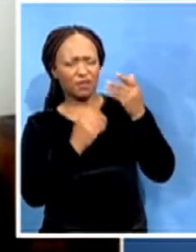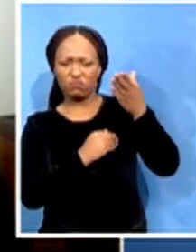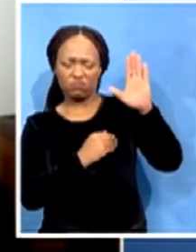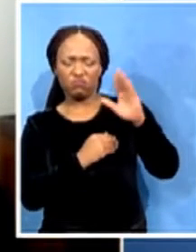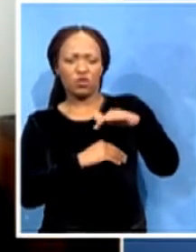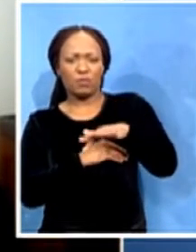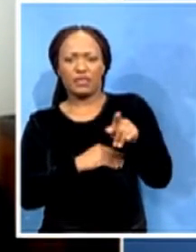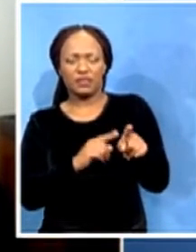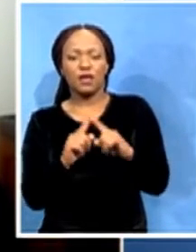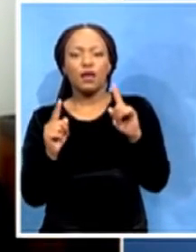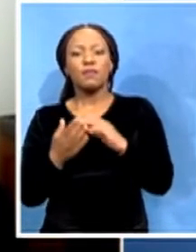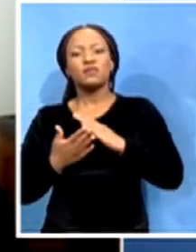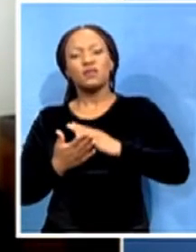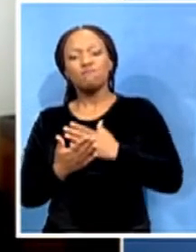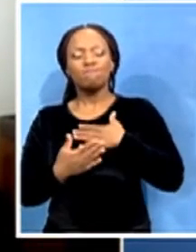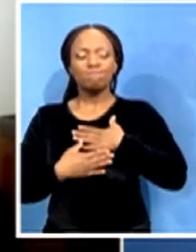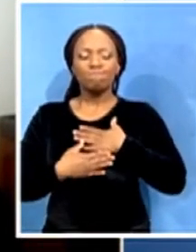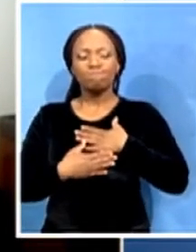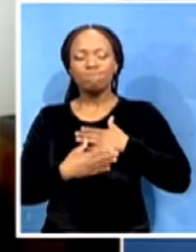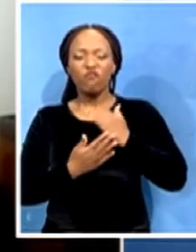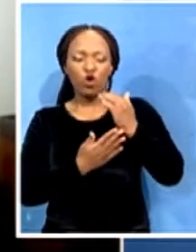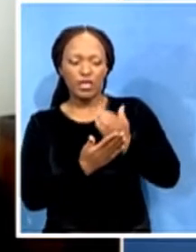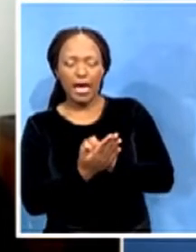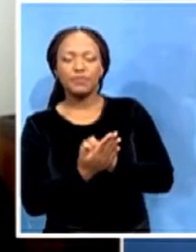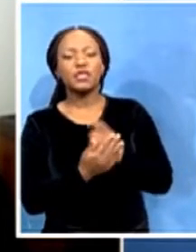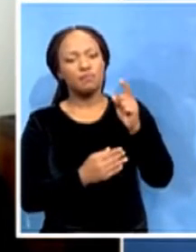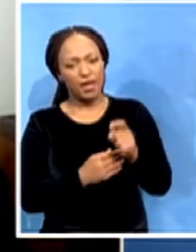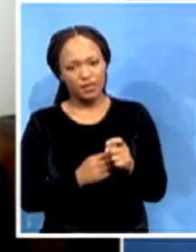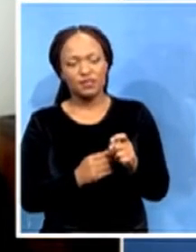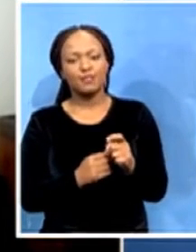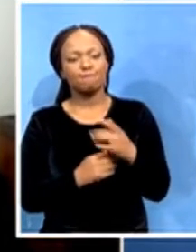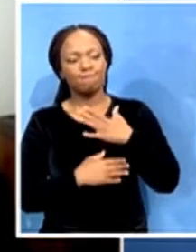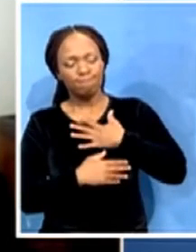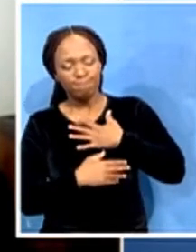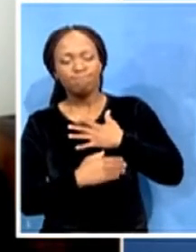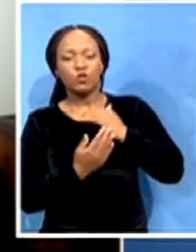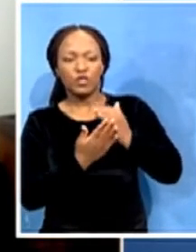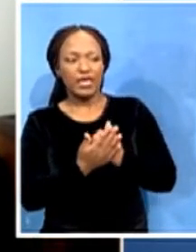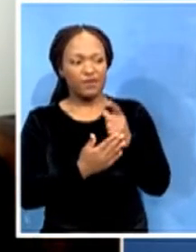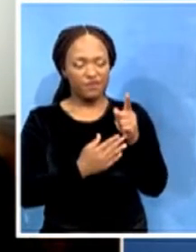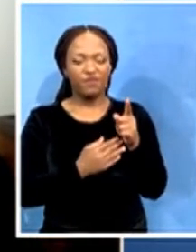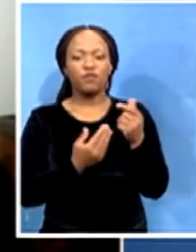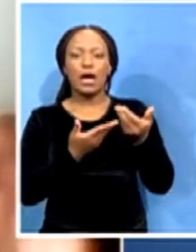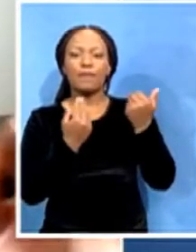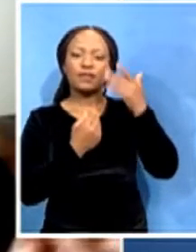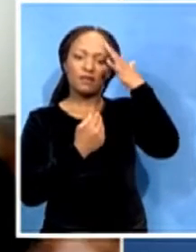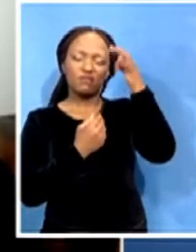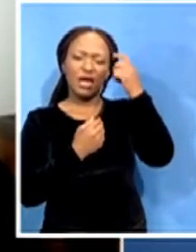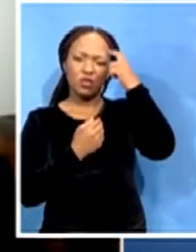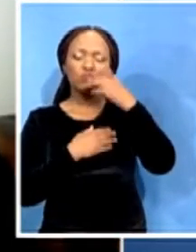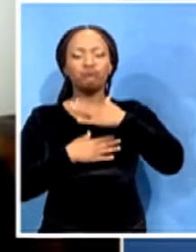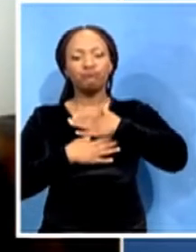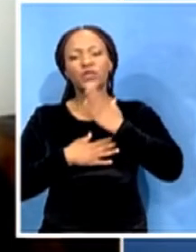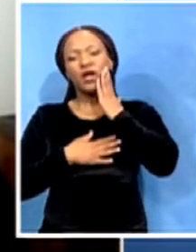redemption. And I thought that was such a very gracious act and a very fearless